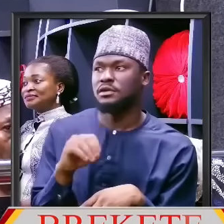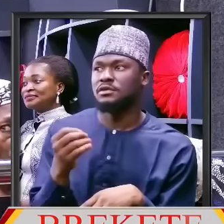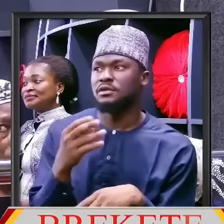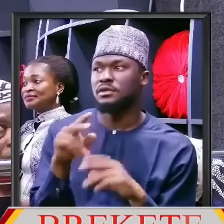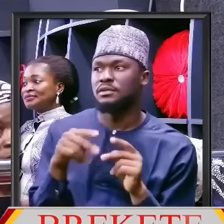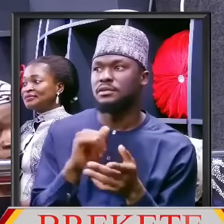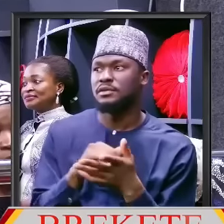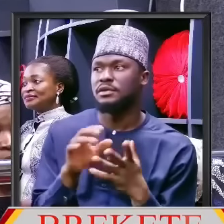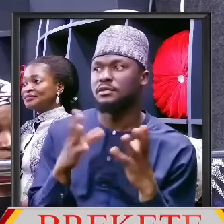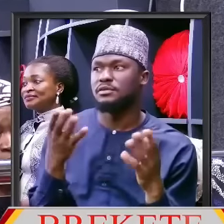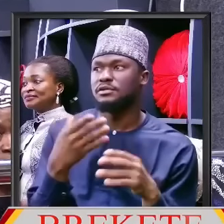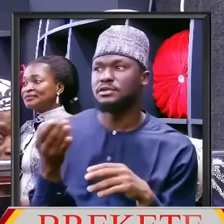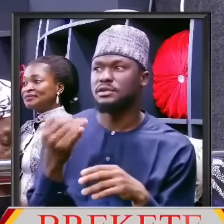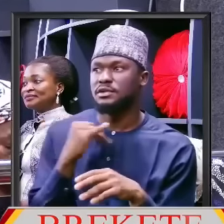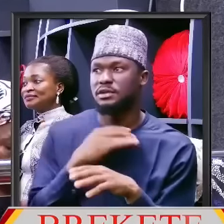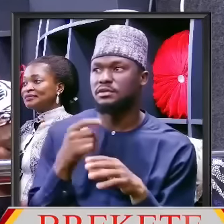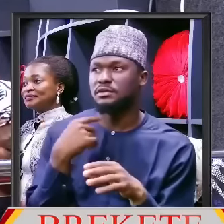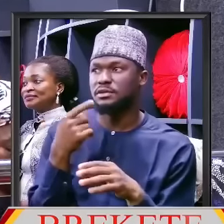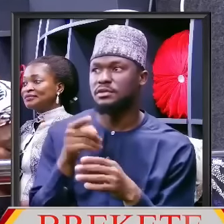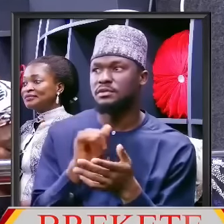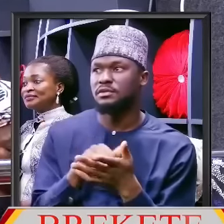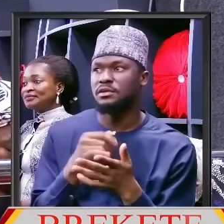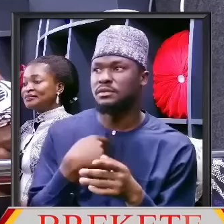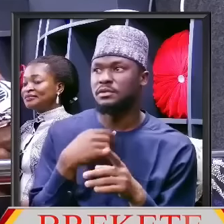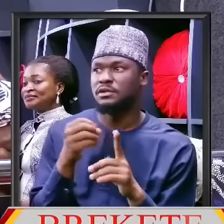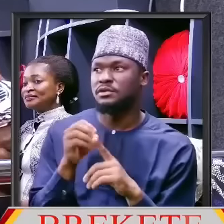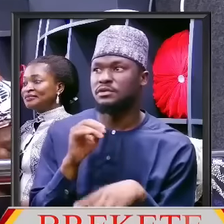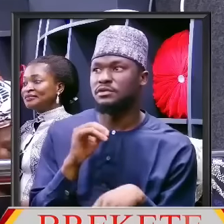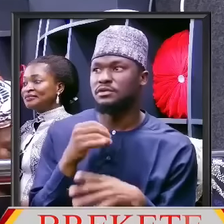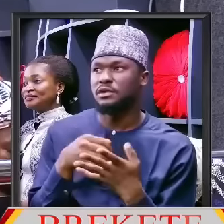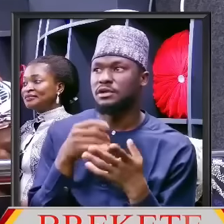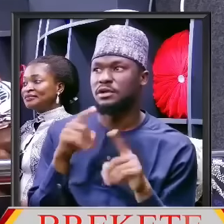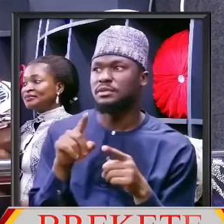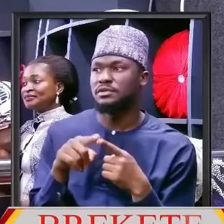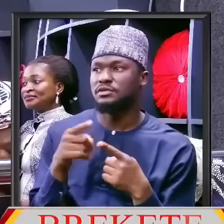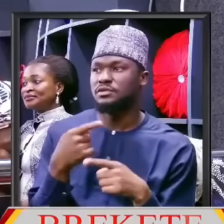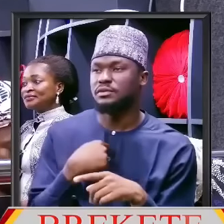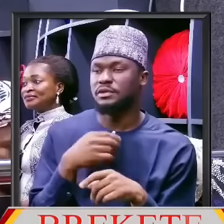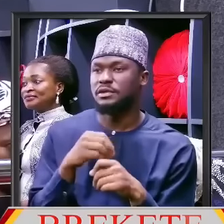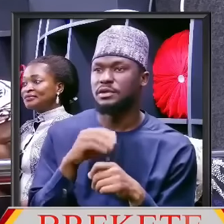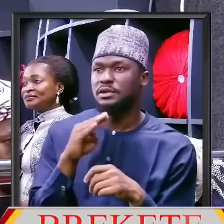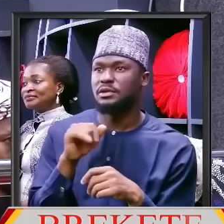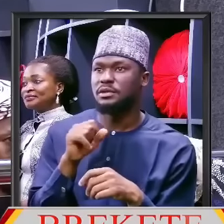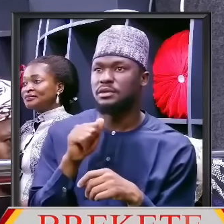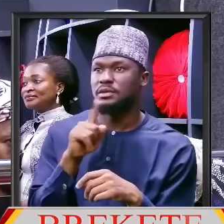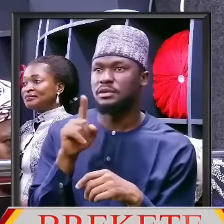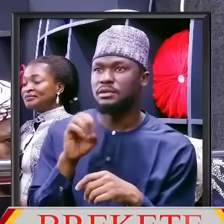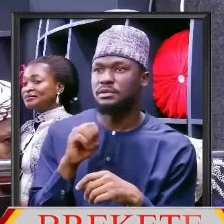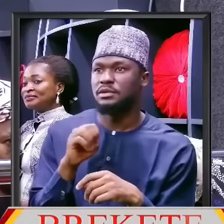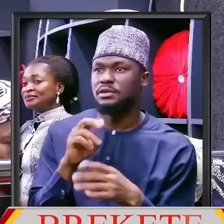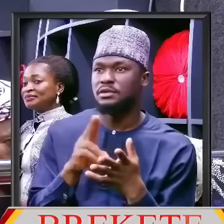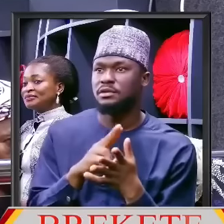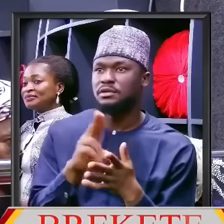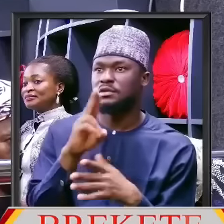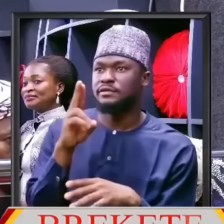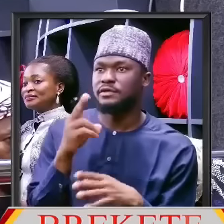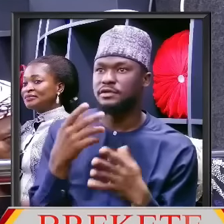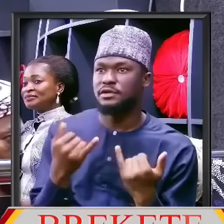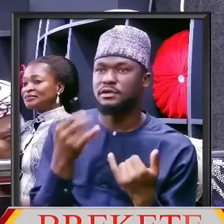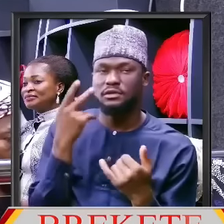other many things. Like I don't tell you, say me too na victim I be for base university we where they study law. See as they take